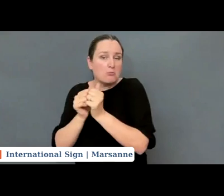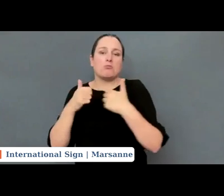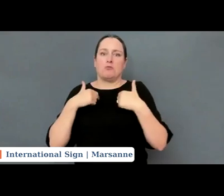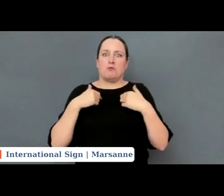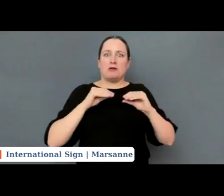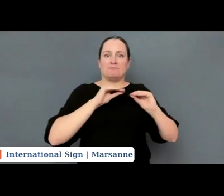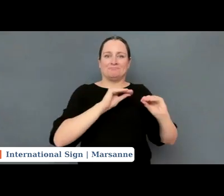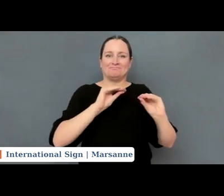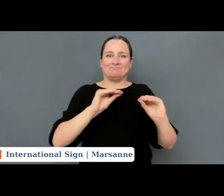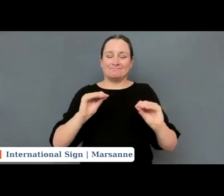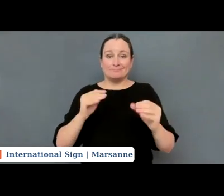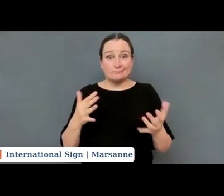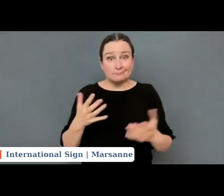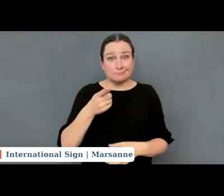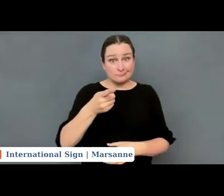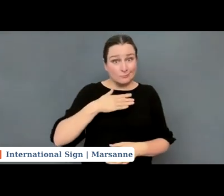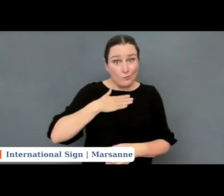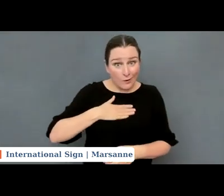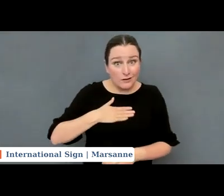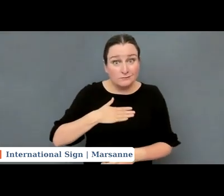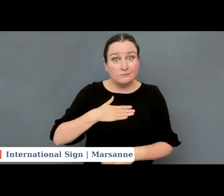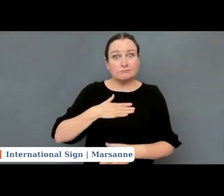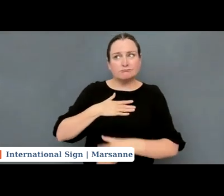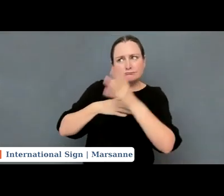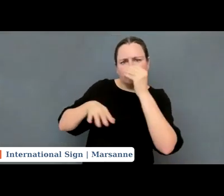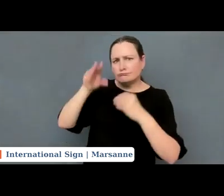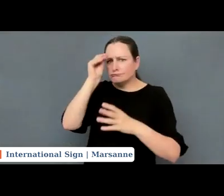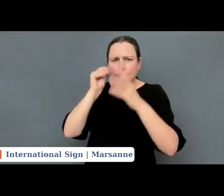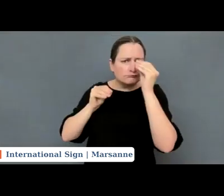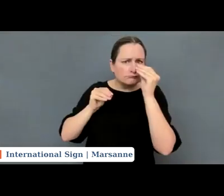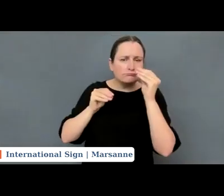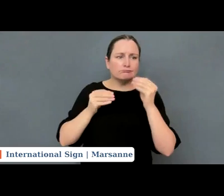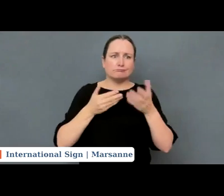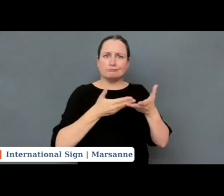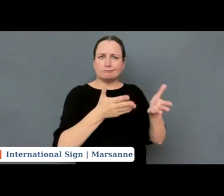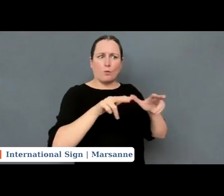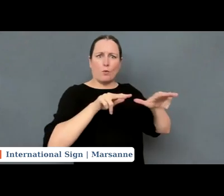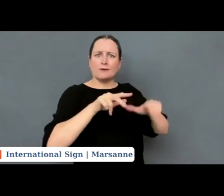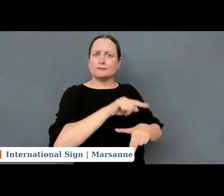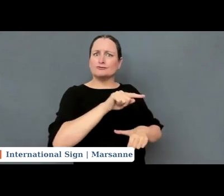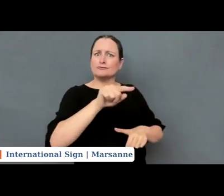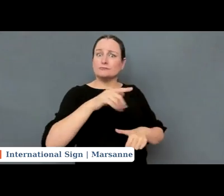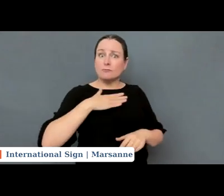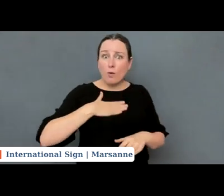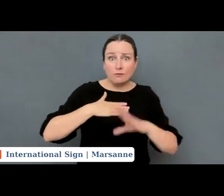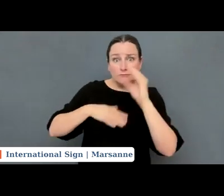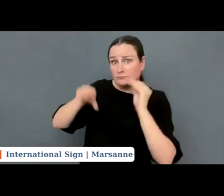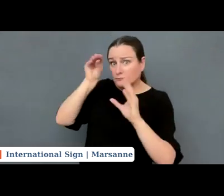looking for capacity building for civil society organizations to enable them